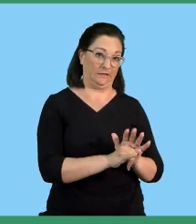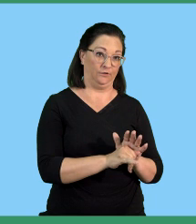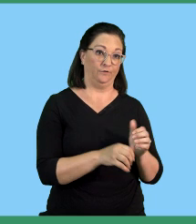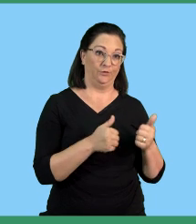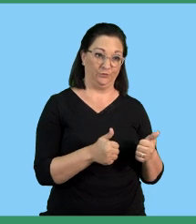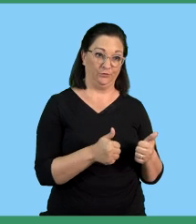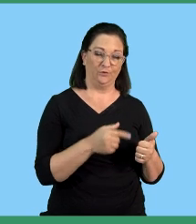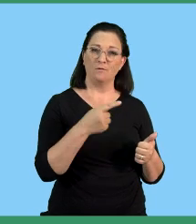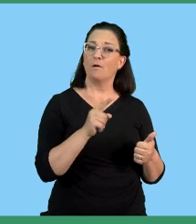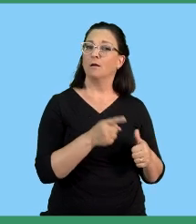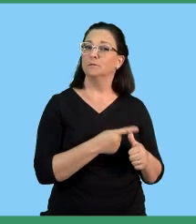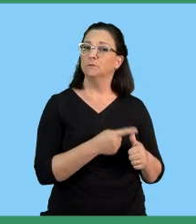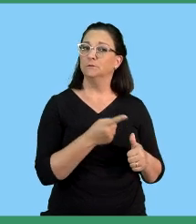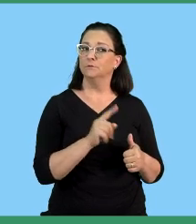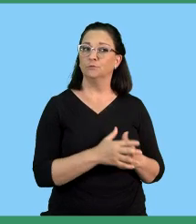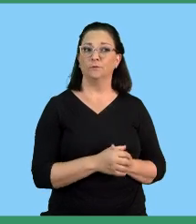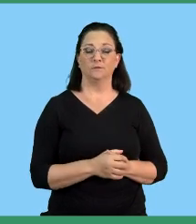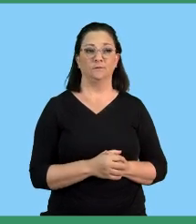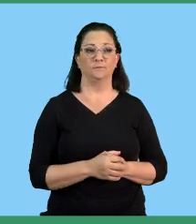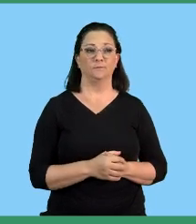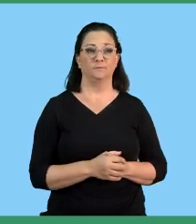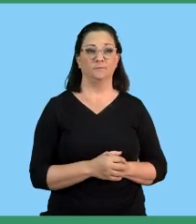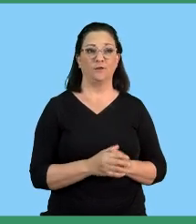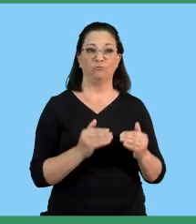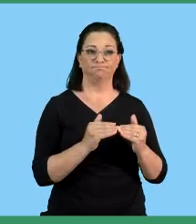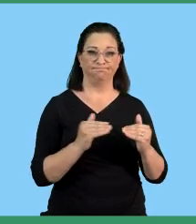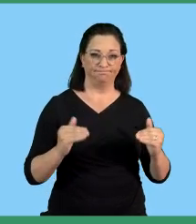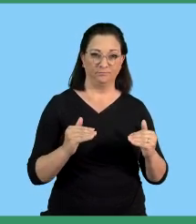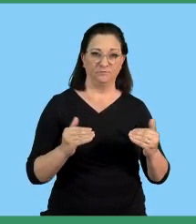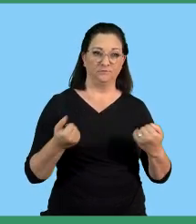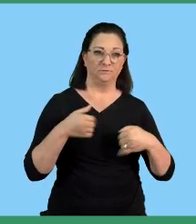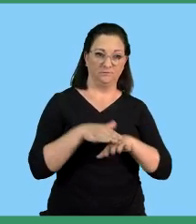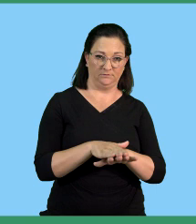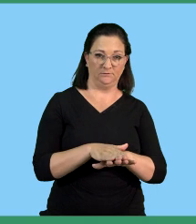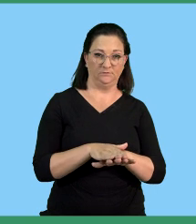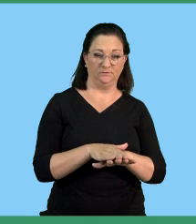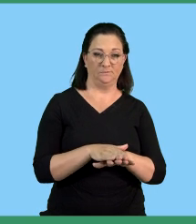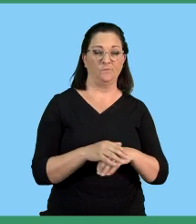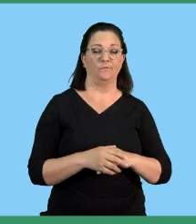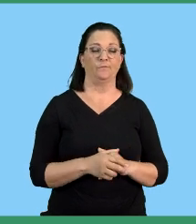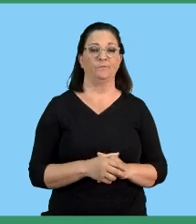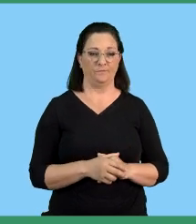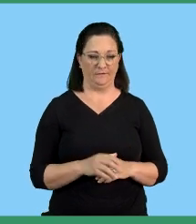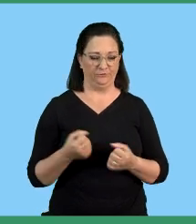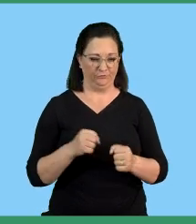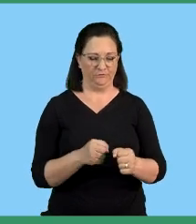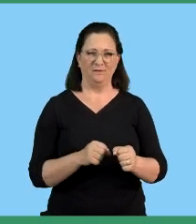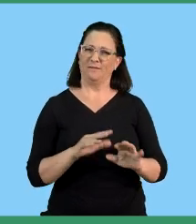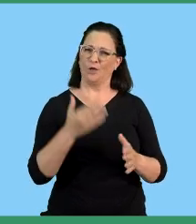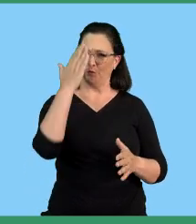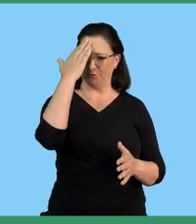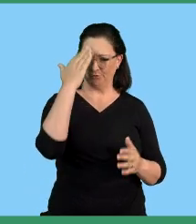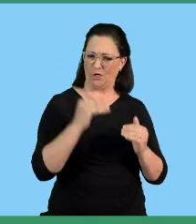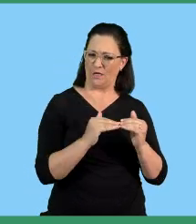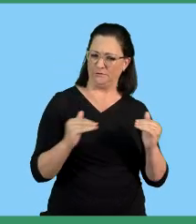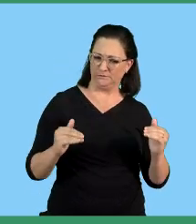identified. So what is the right answer? The correct answer is horizontal integration strategy. How do we know